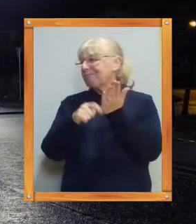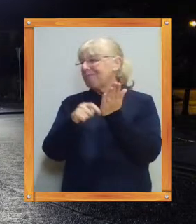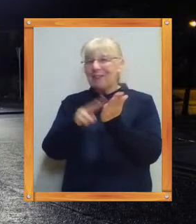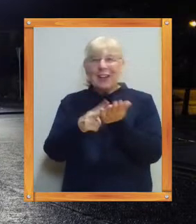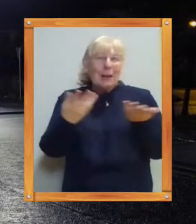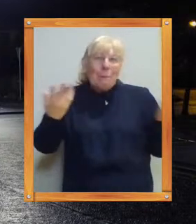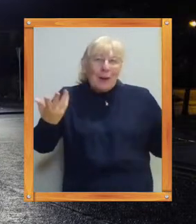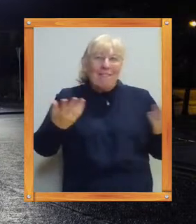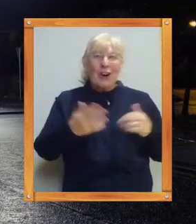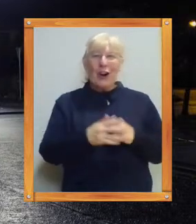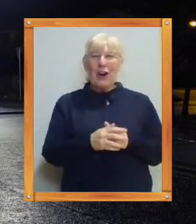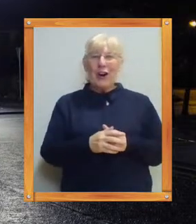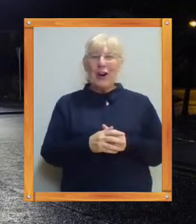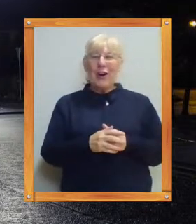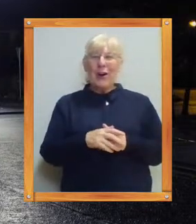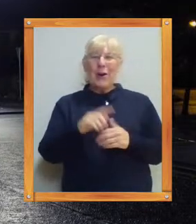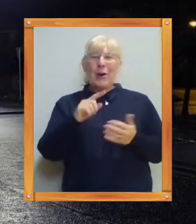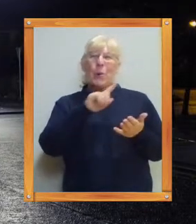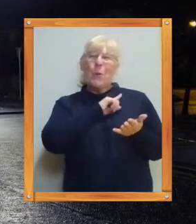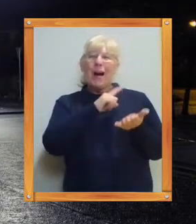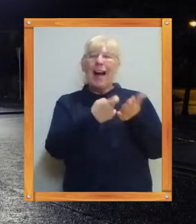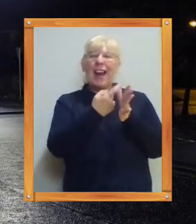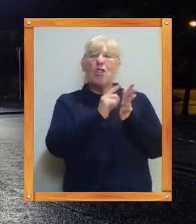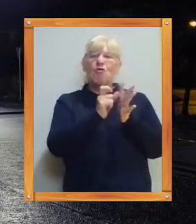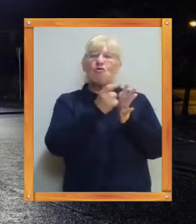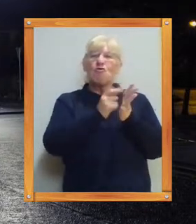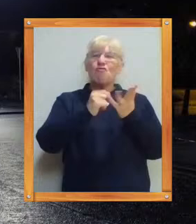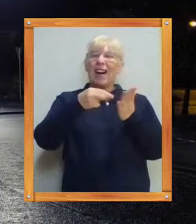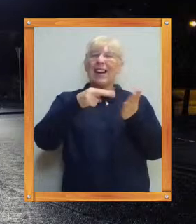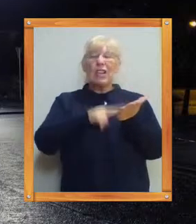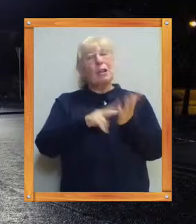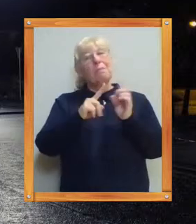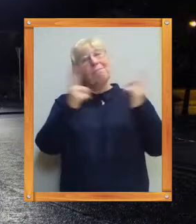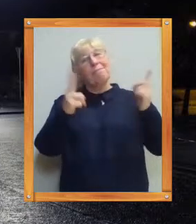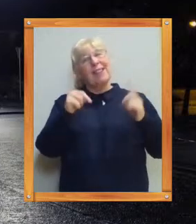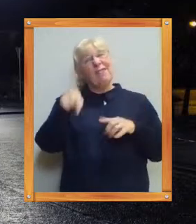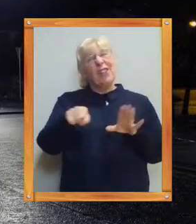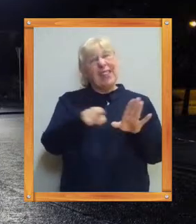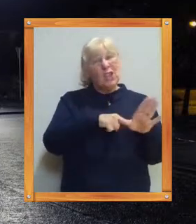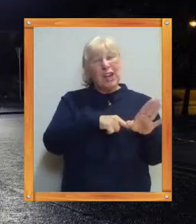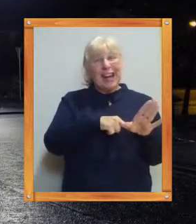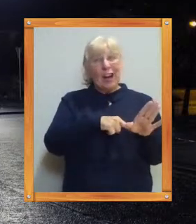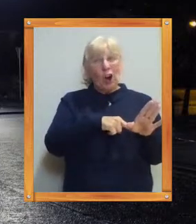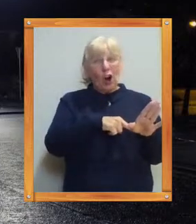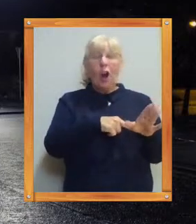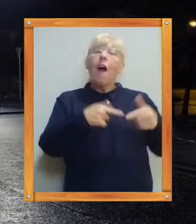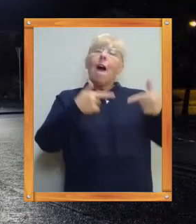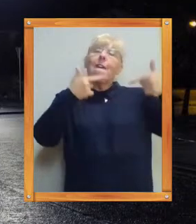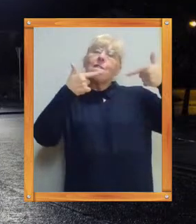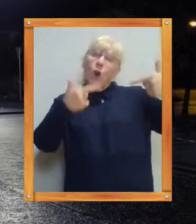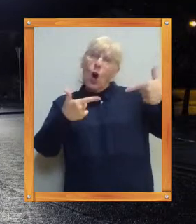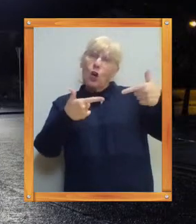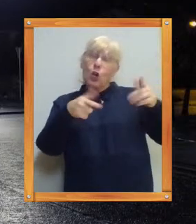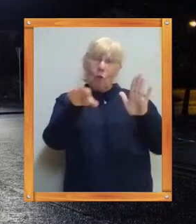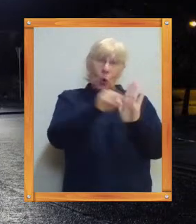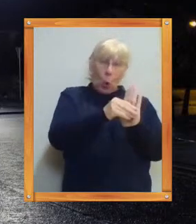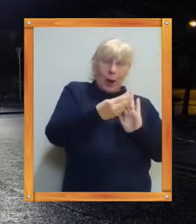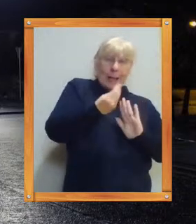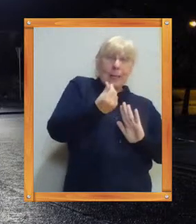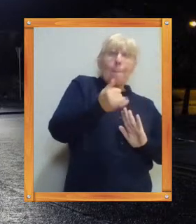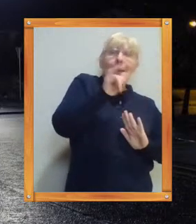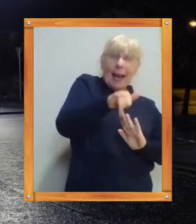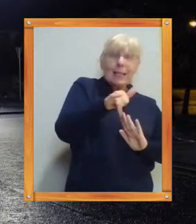bit different this year, so yes, it's virtually, but I'm also completely live here at the moment. It's 24 minutes to 8